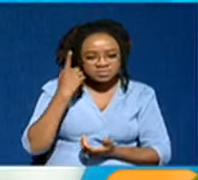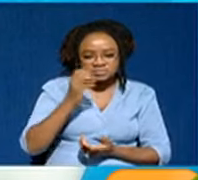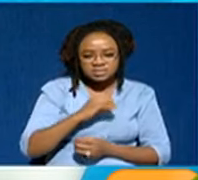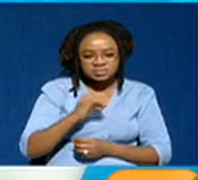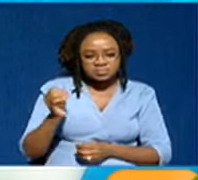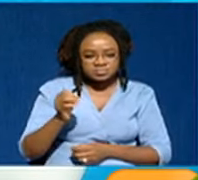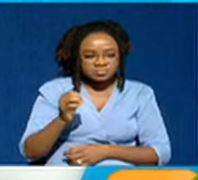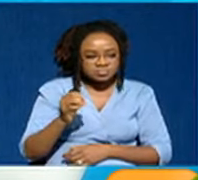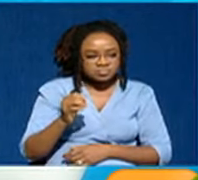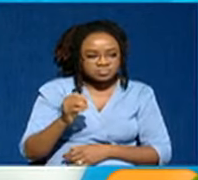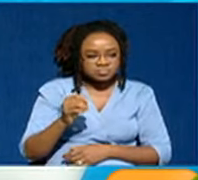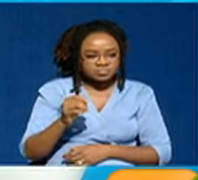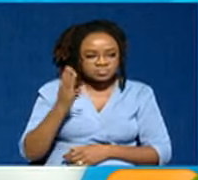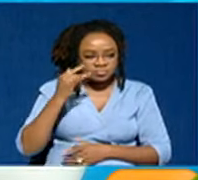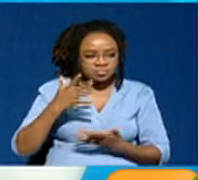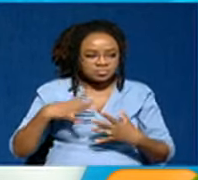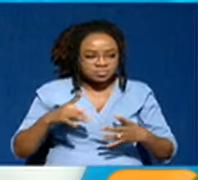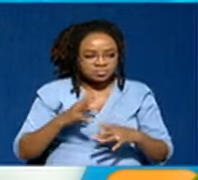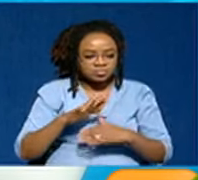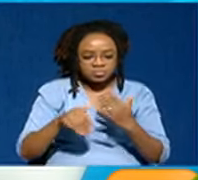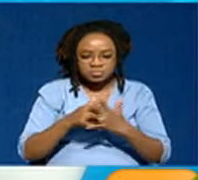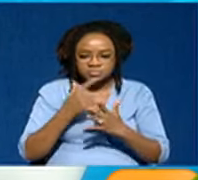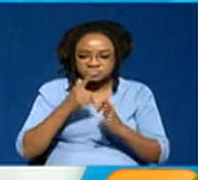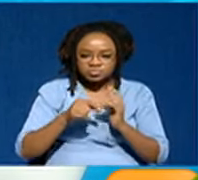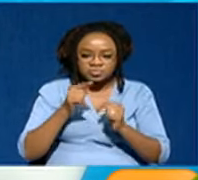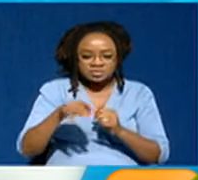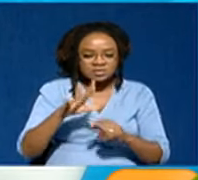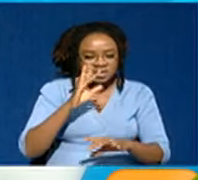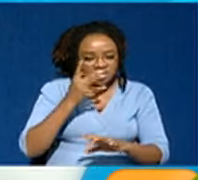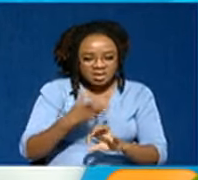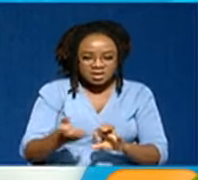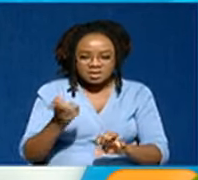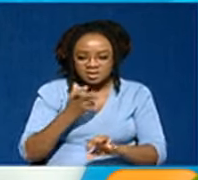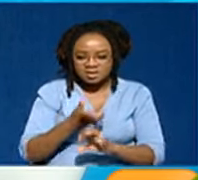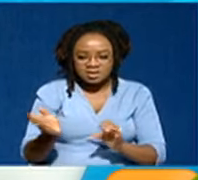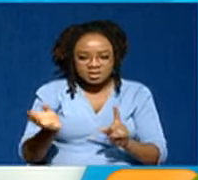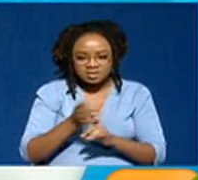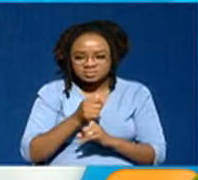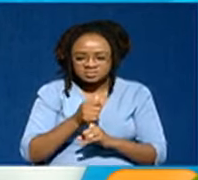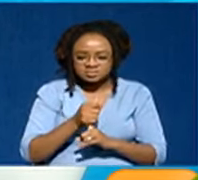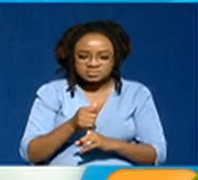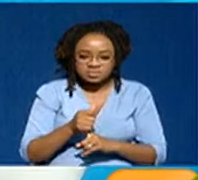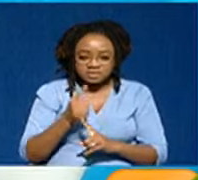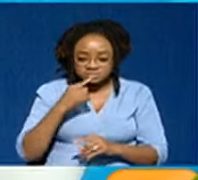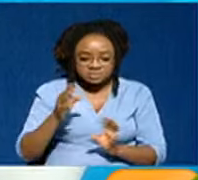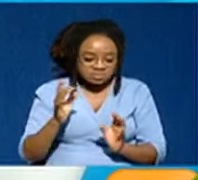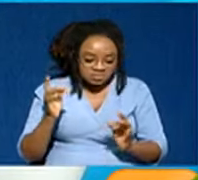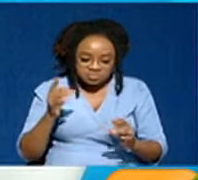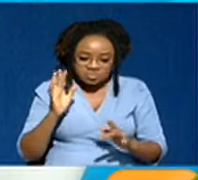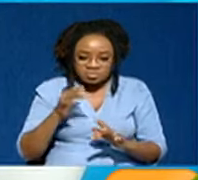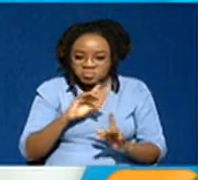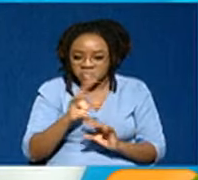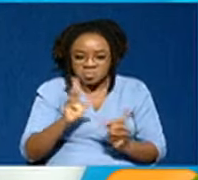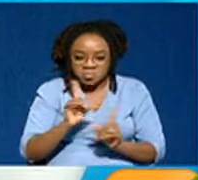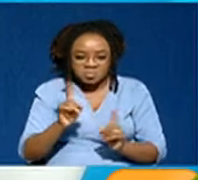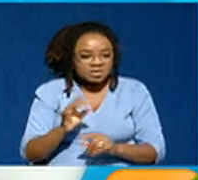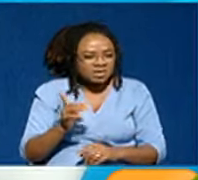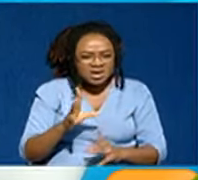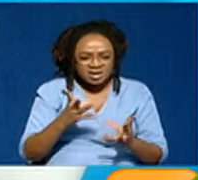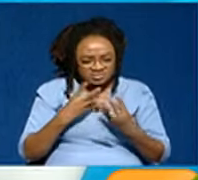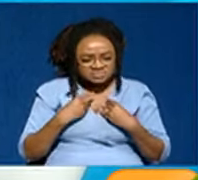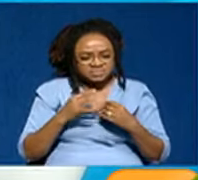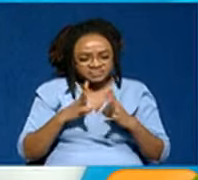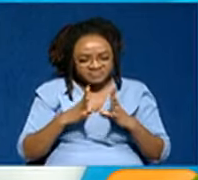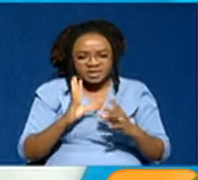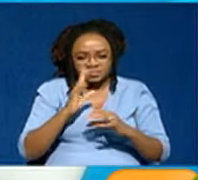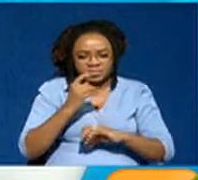Because everybody keeps saying that all this can't be done at all. Nobody has said that they don't want to do it. They're just saying it can't be done at a go. They can't take in all the numbers